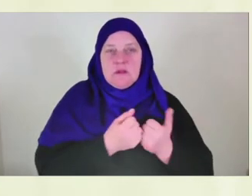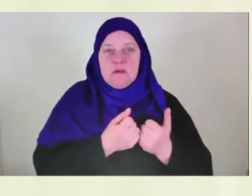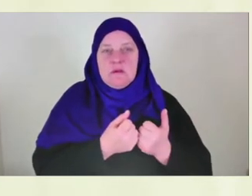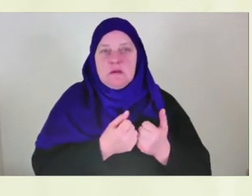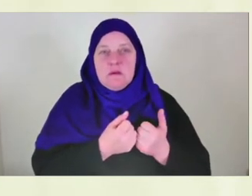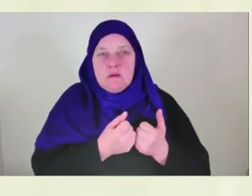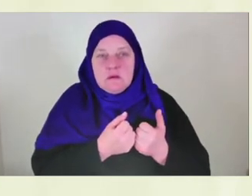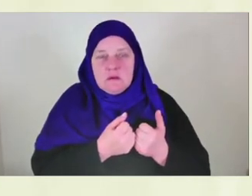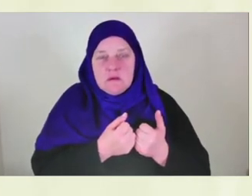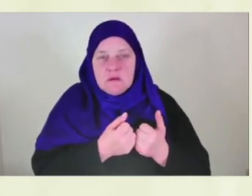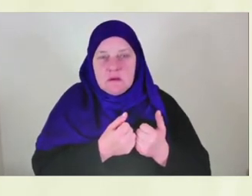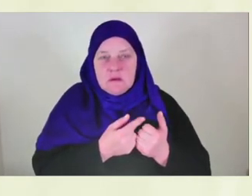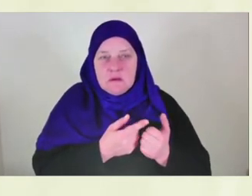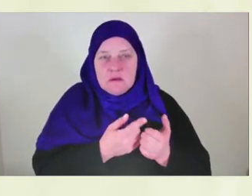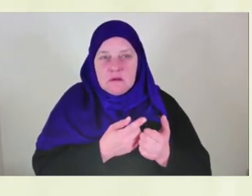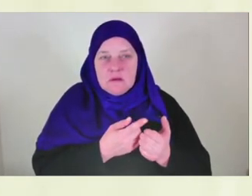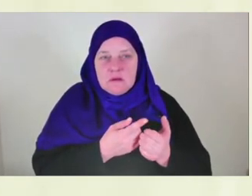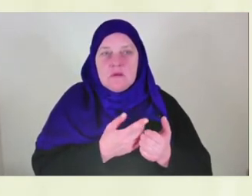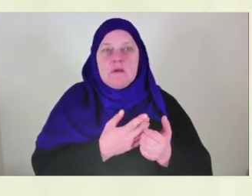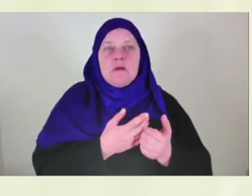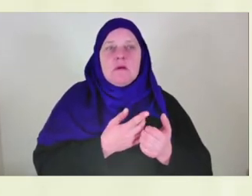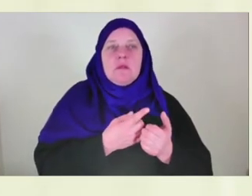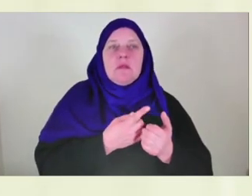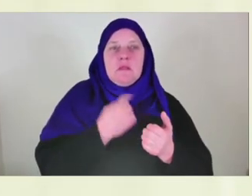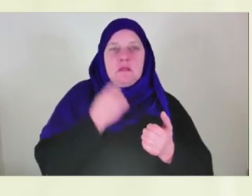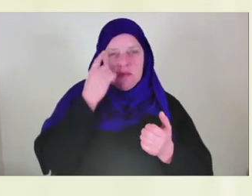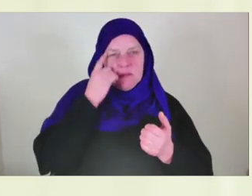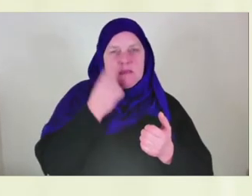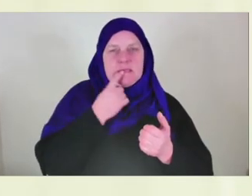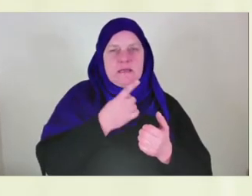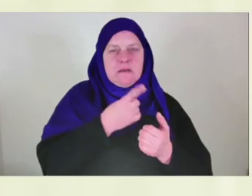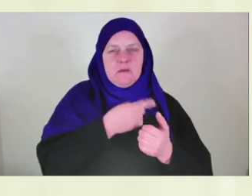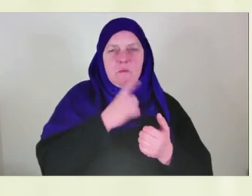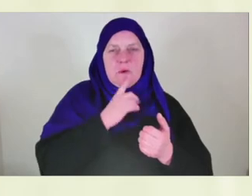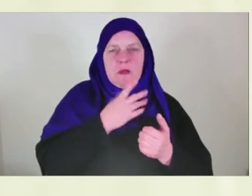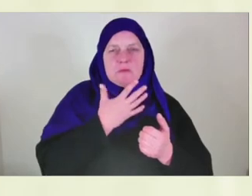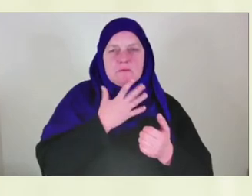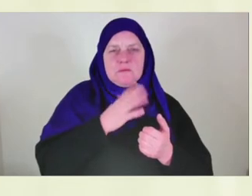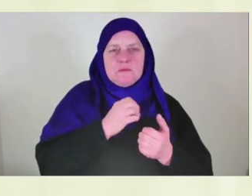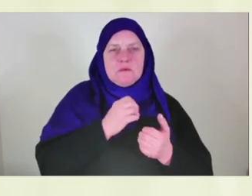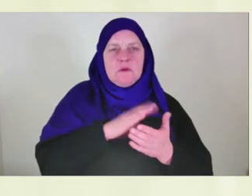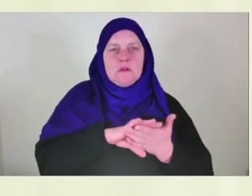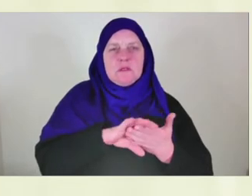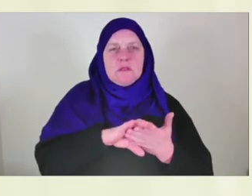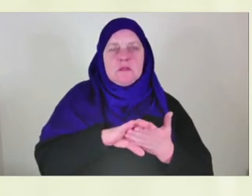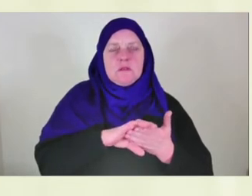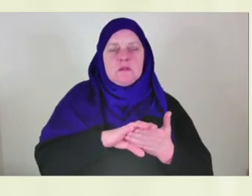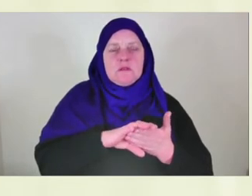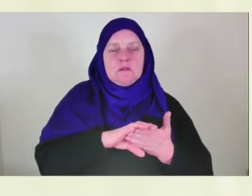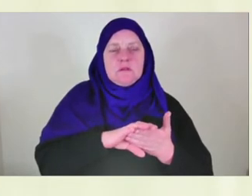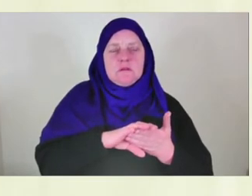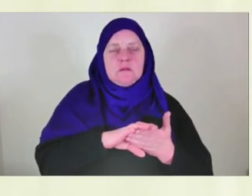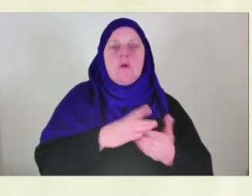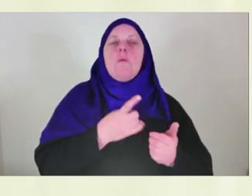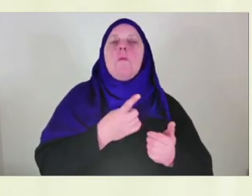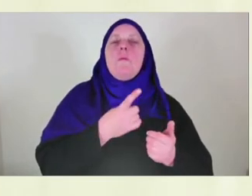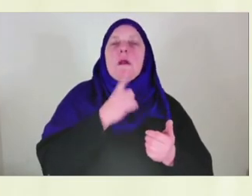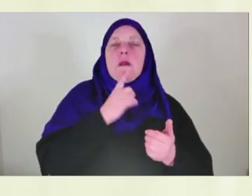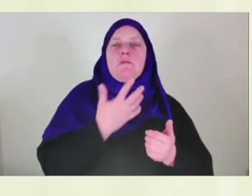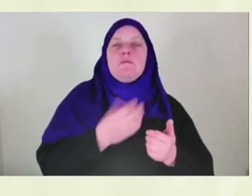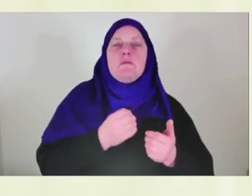Lebanon will understand that's nothing. That's nothing. You wouldn't be able to live on it. Yep. So basically, I used to like have